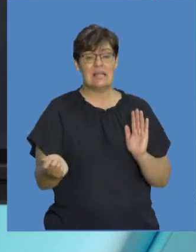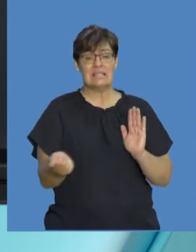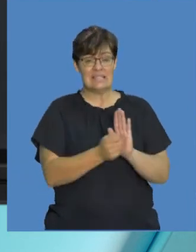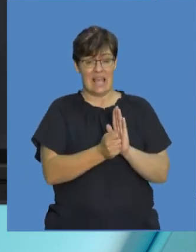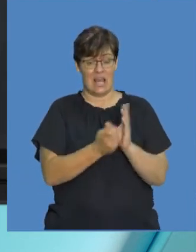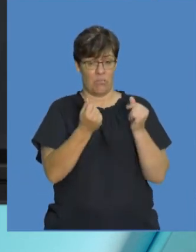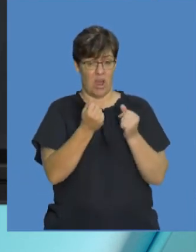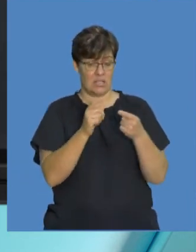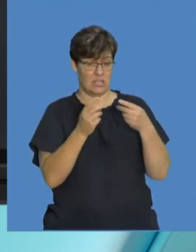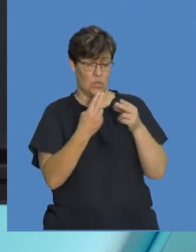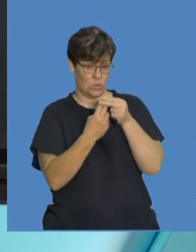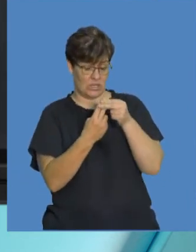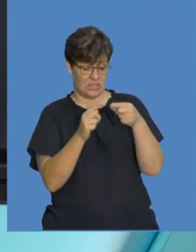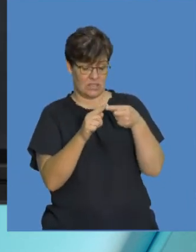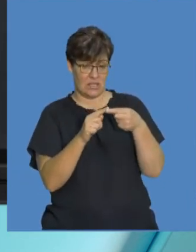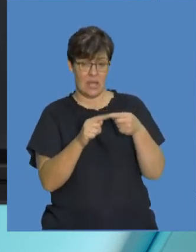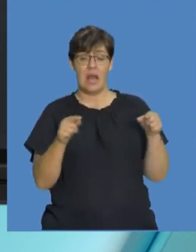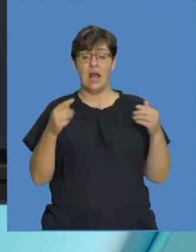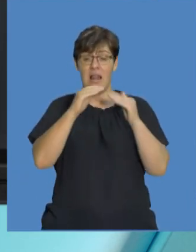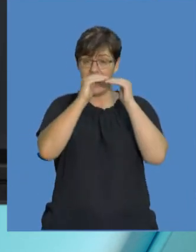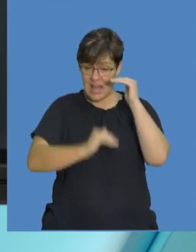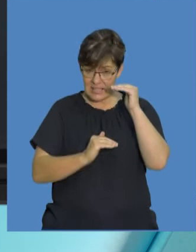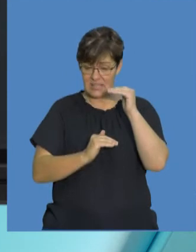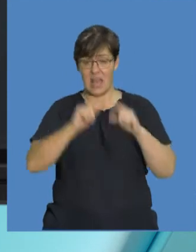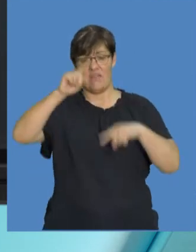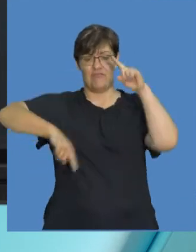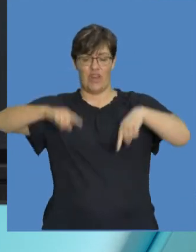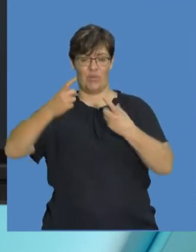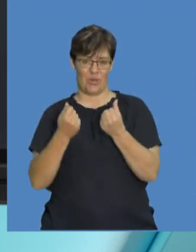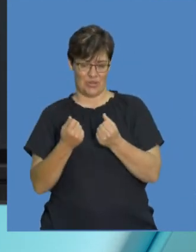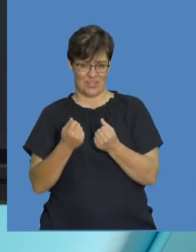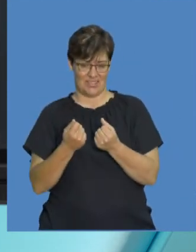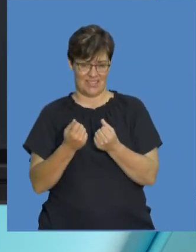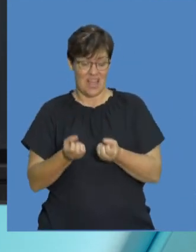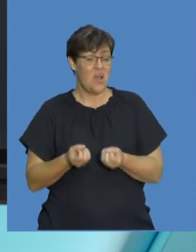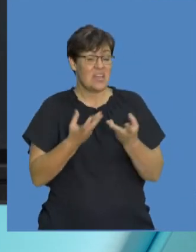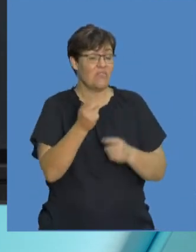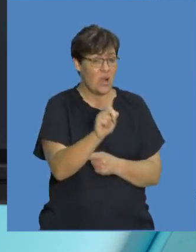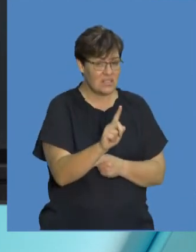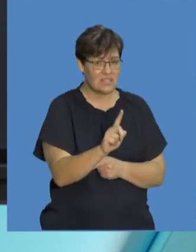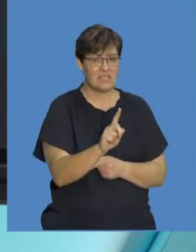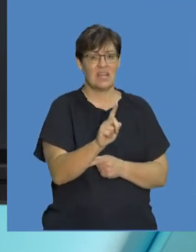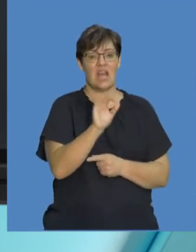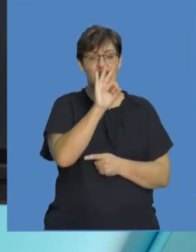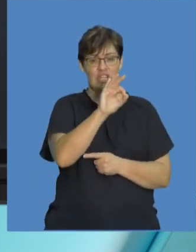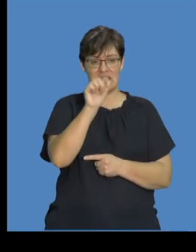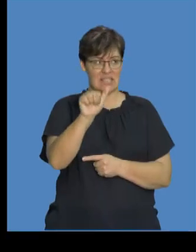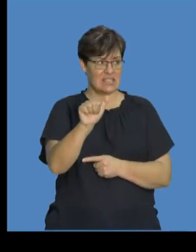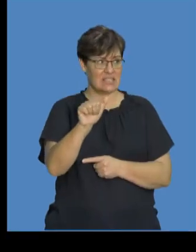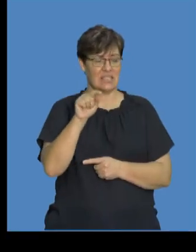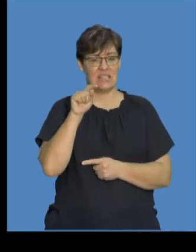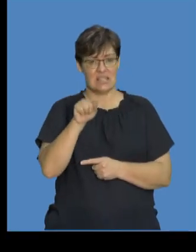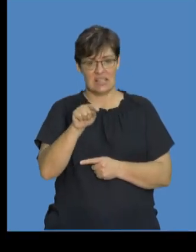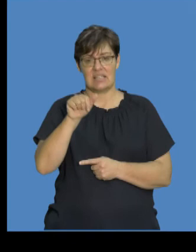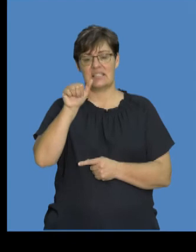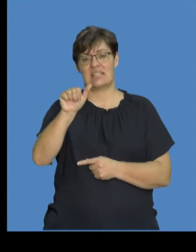be your selling price per unit less your variable cost per unit. This would then give you a figure of